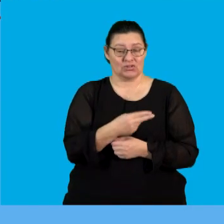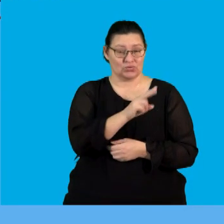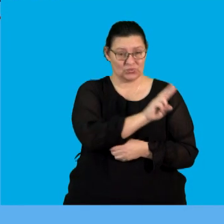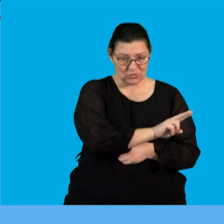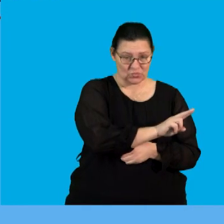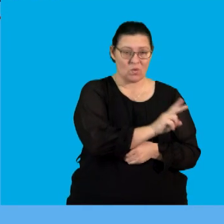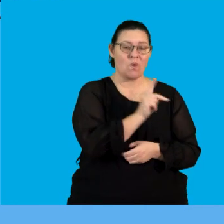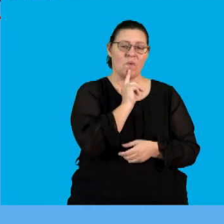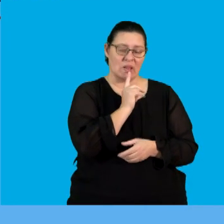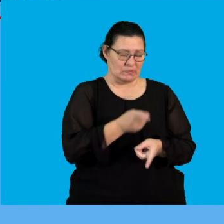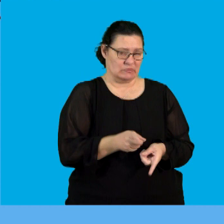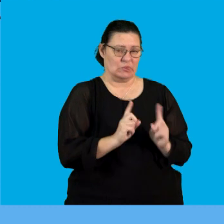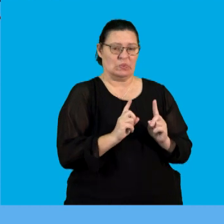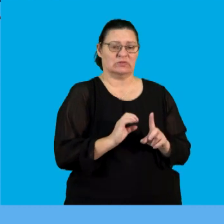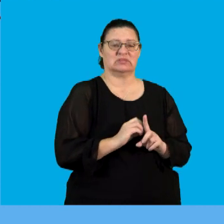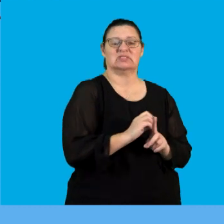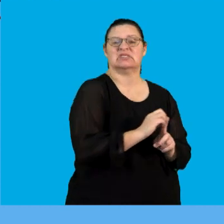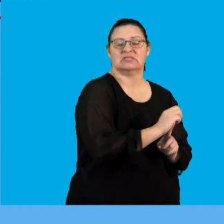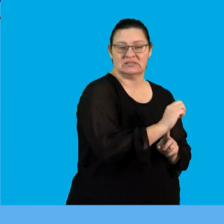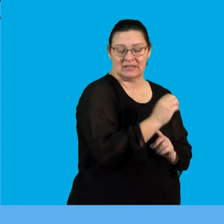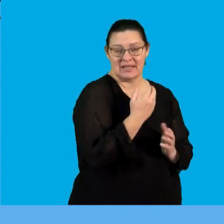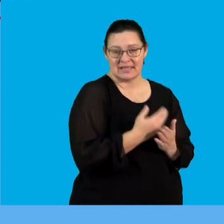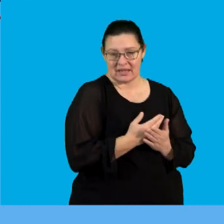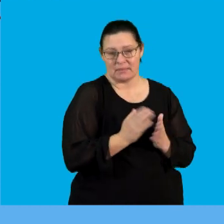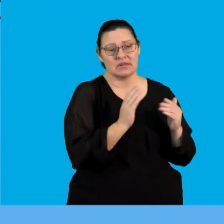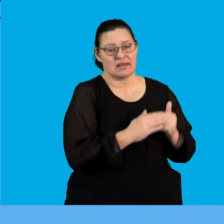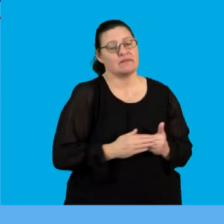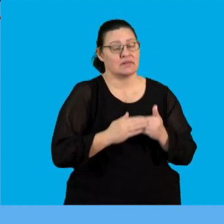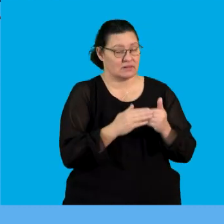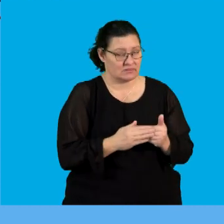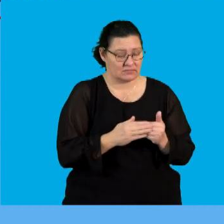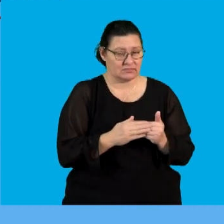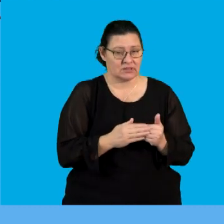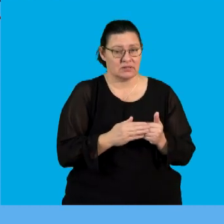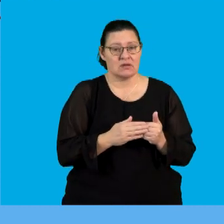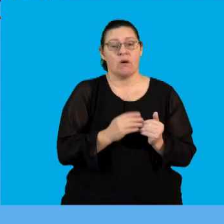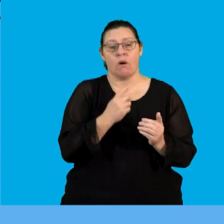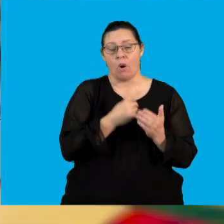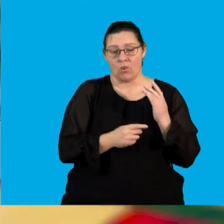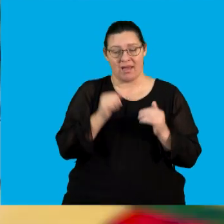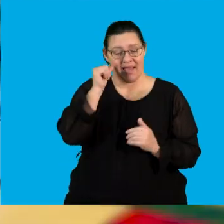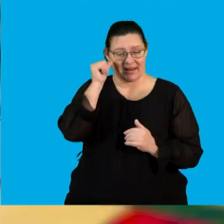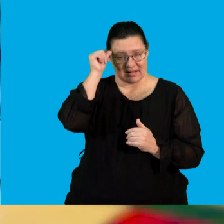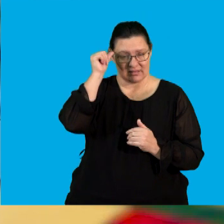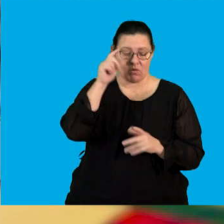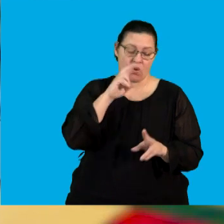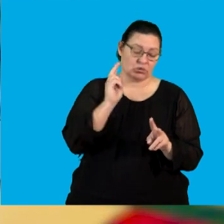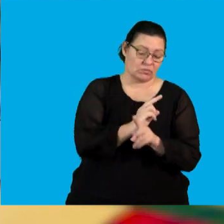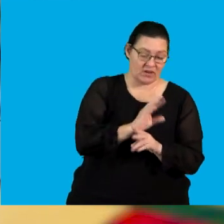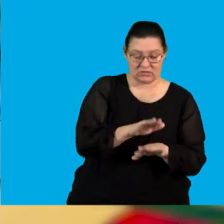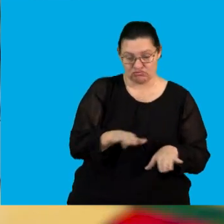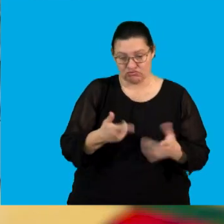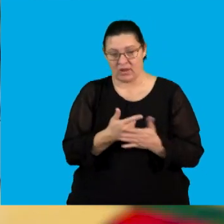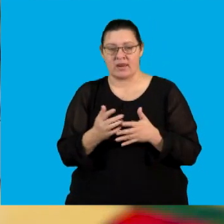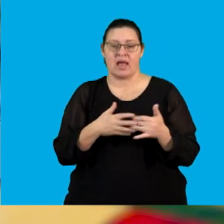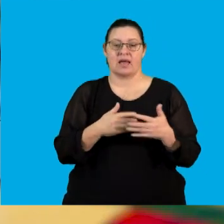is 2, they are going to be extremely corrosive. So we need to be taking care, or we need to be making sure that only adults or under supervision we